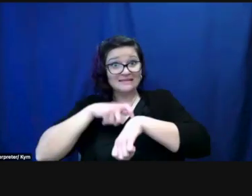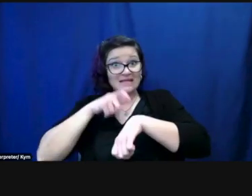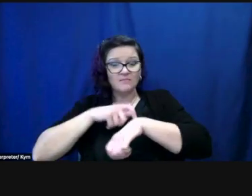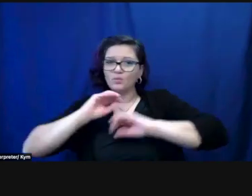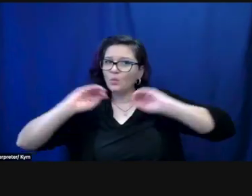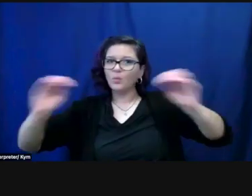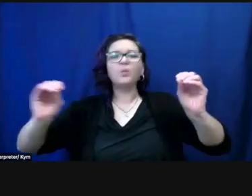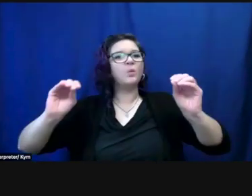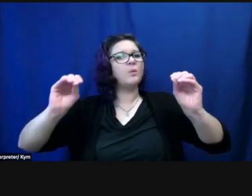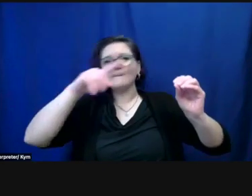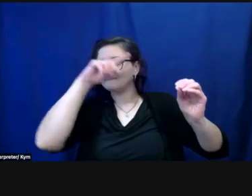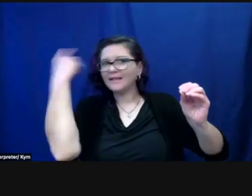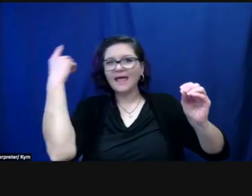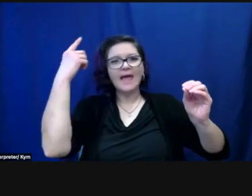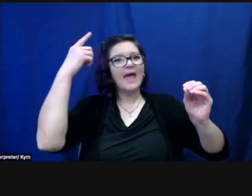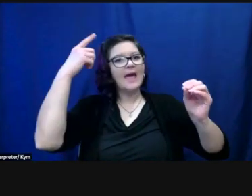black